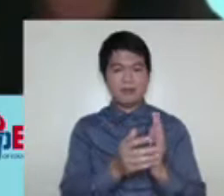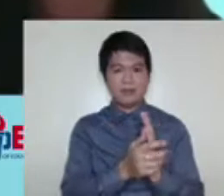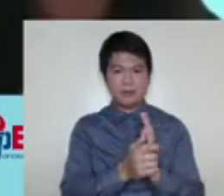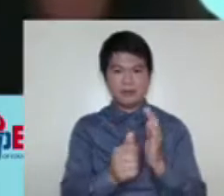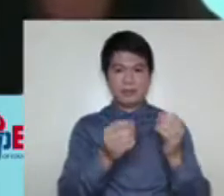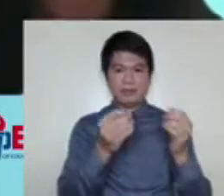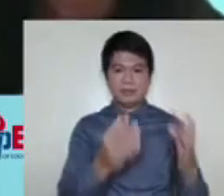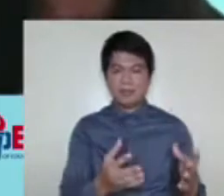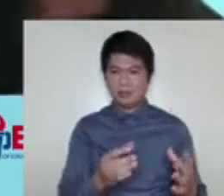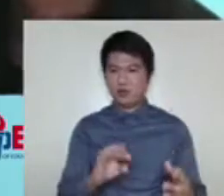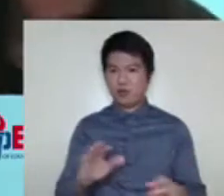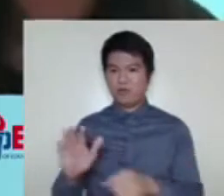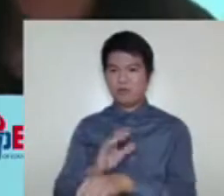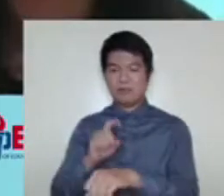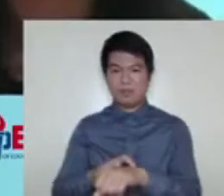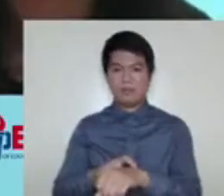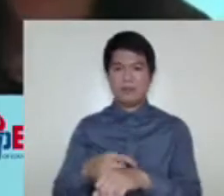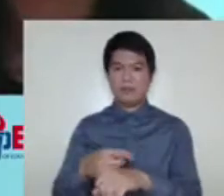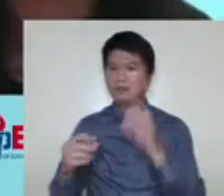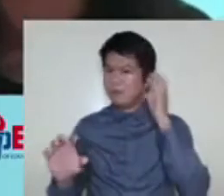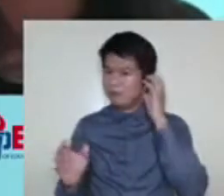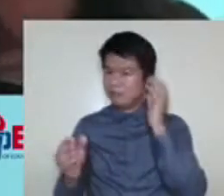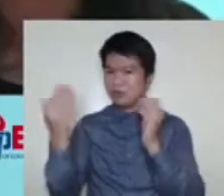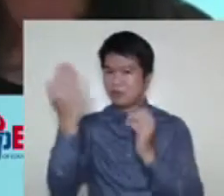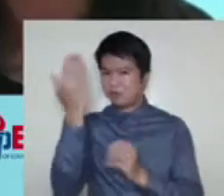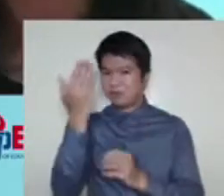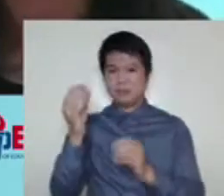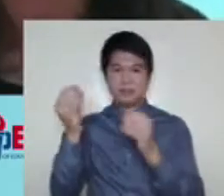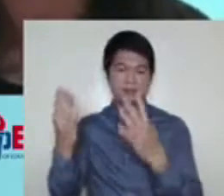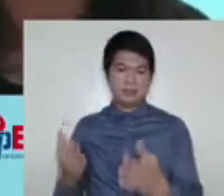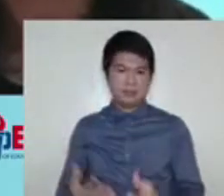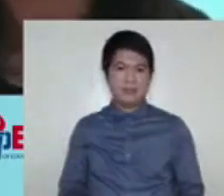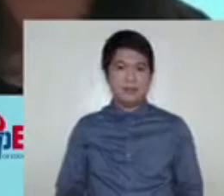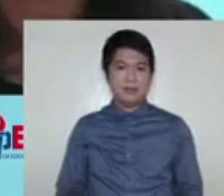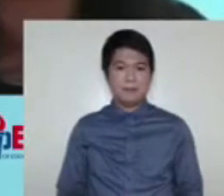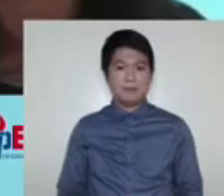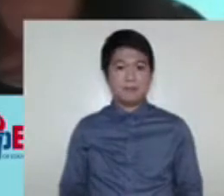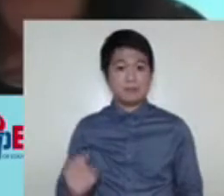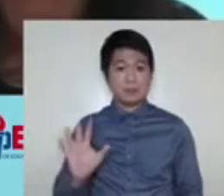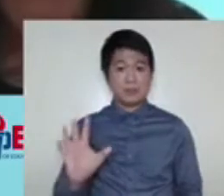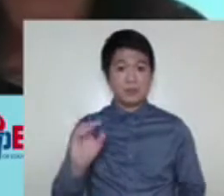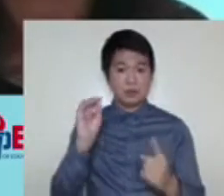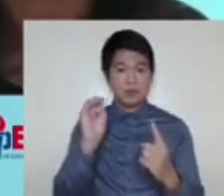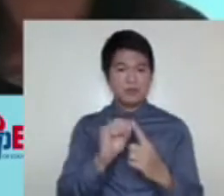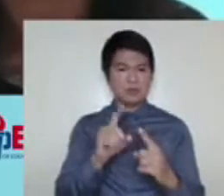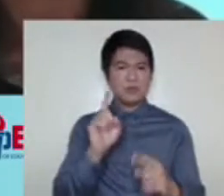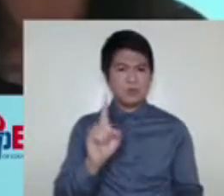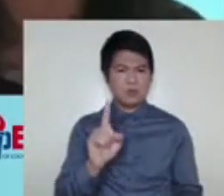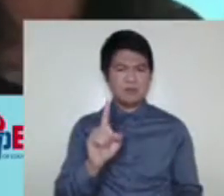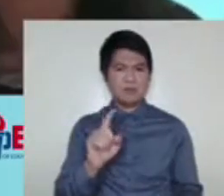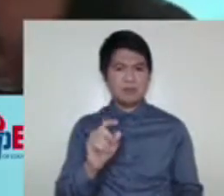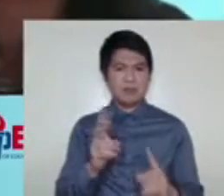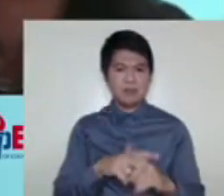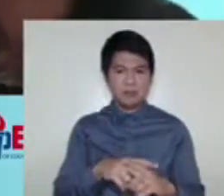broadcasters. Okay, so what we have here now on our screen is Objective 1, or the applied knowledge of content within